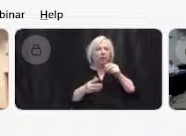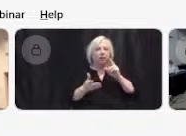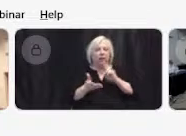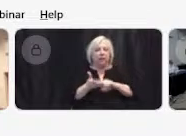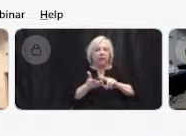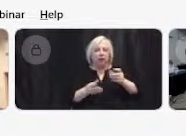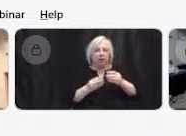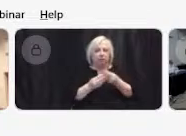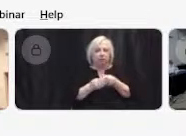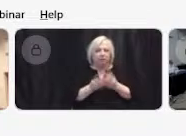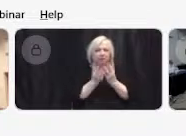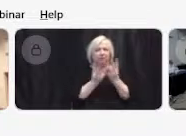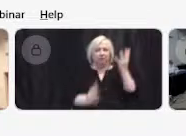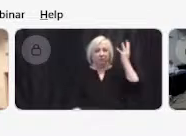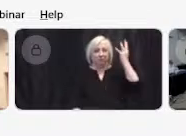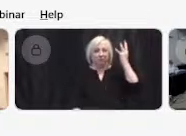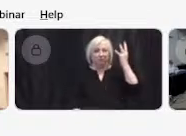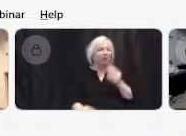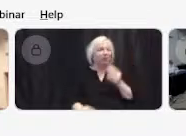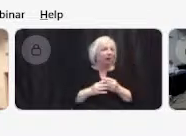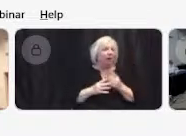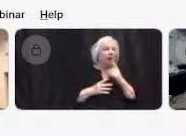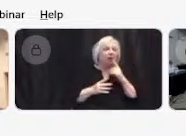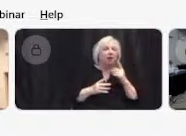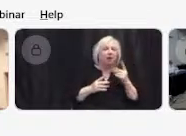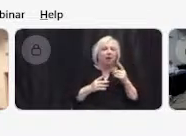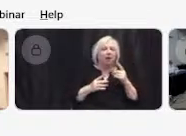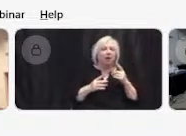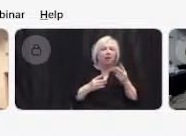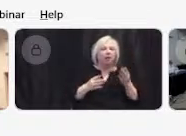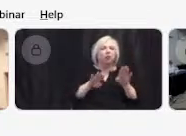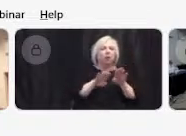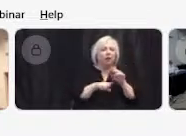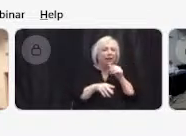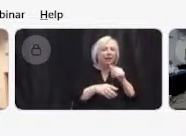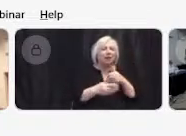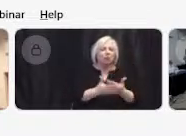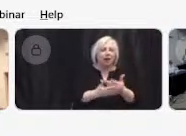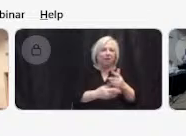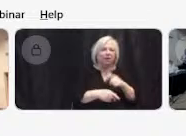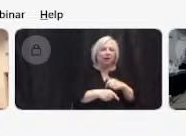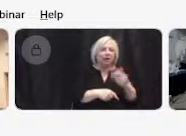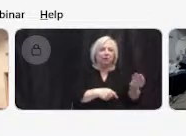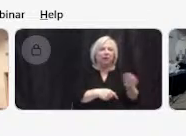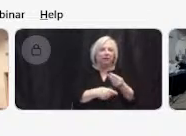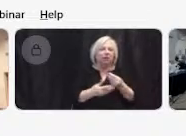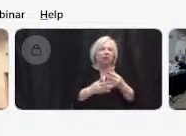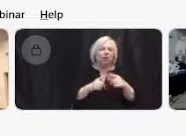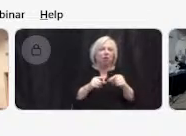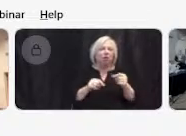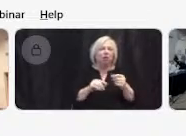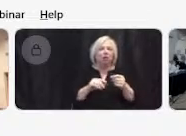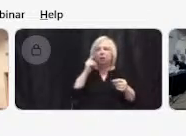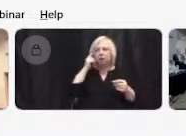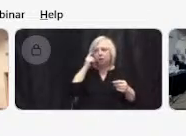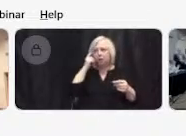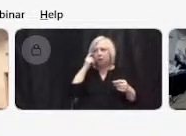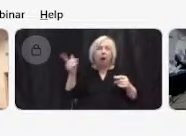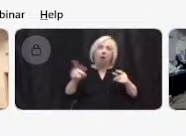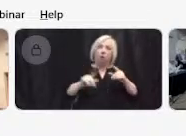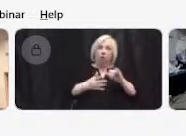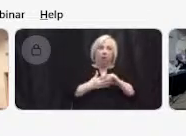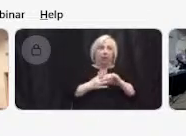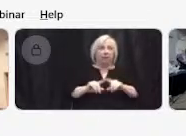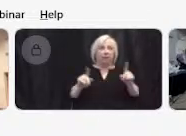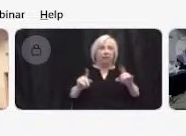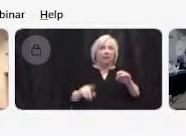meeting was called to order, the gentleman, the door is closed. He didn't get here in time enough to submit a card. Okay, well, that's different. I did not know that.